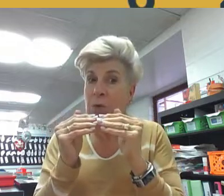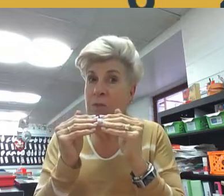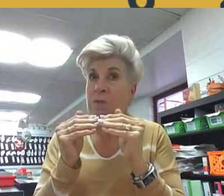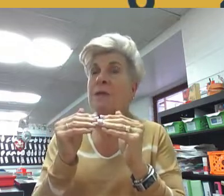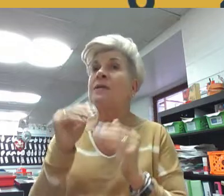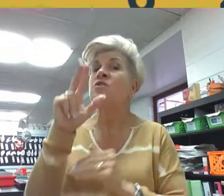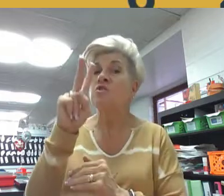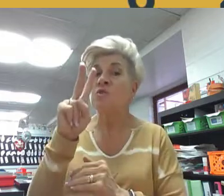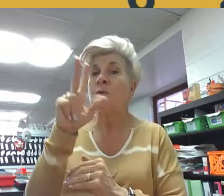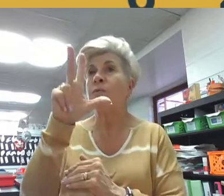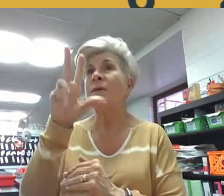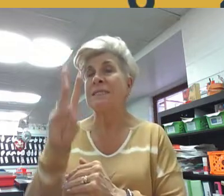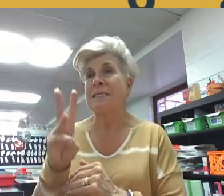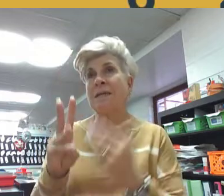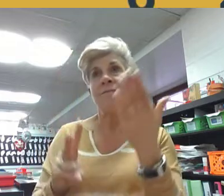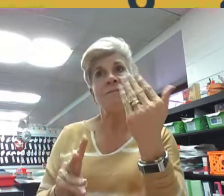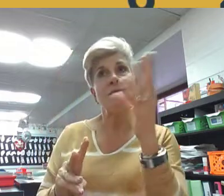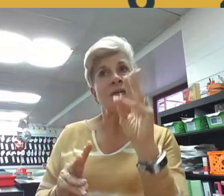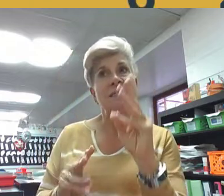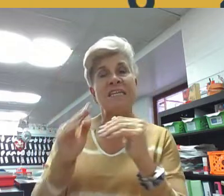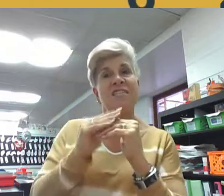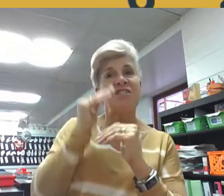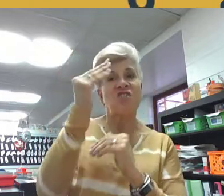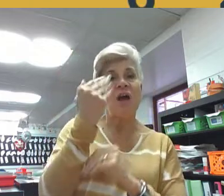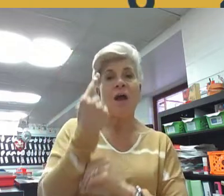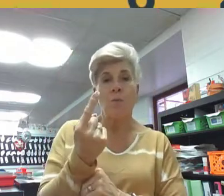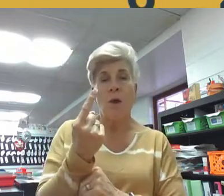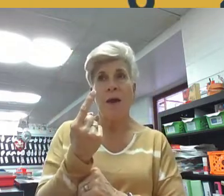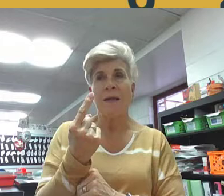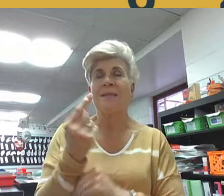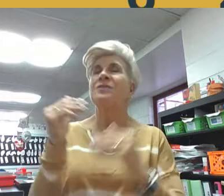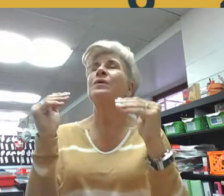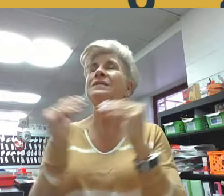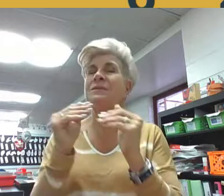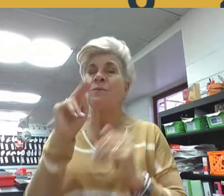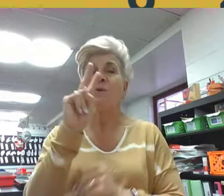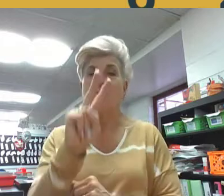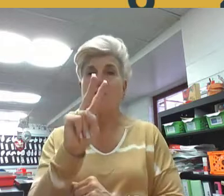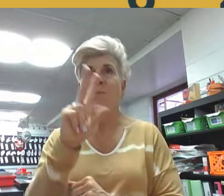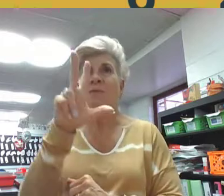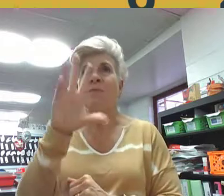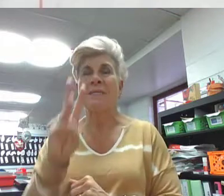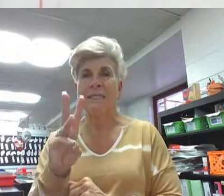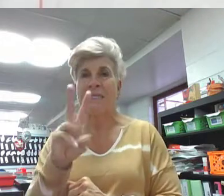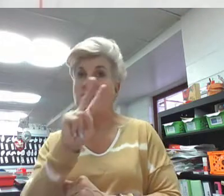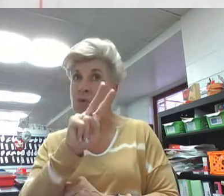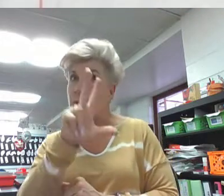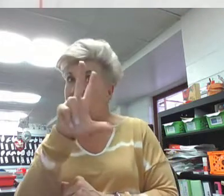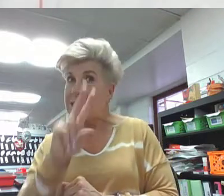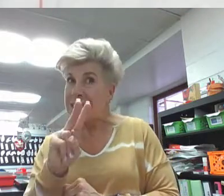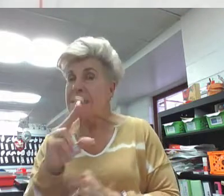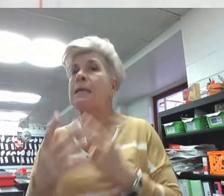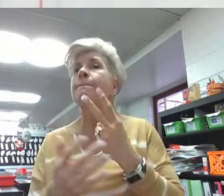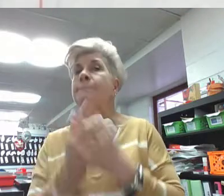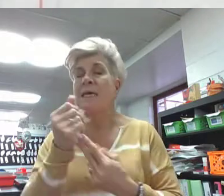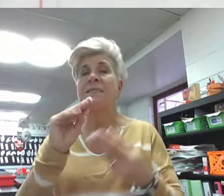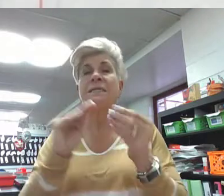is a fraction greater than 1, and it is the same as the mixed number 2 3/6.